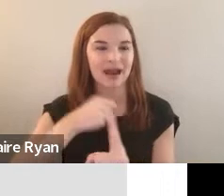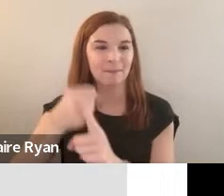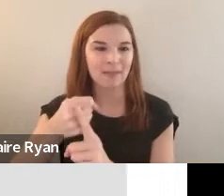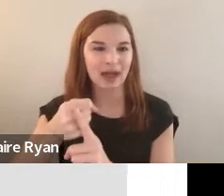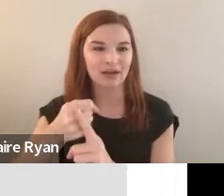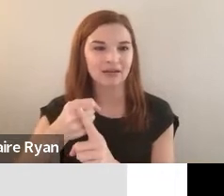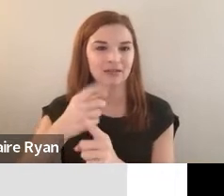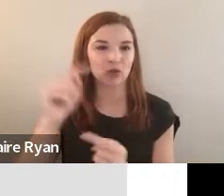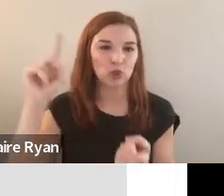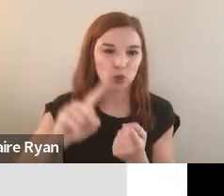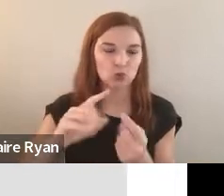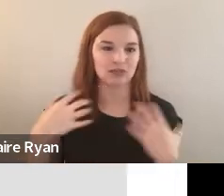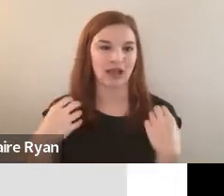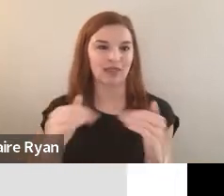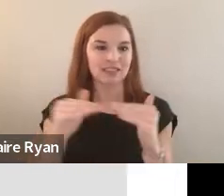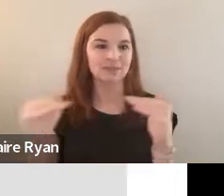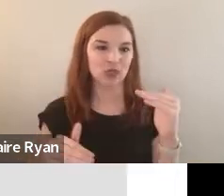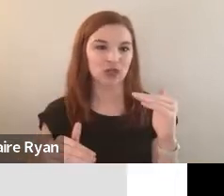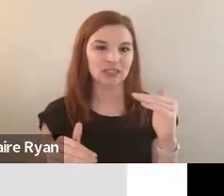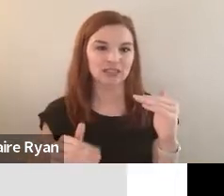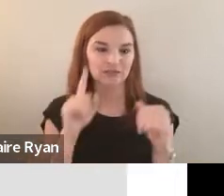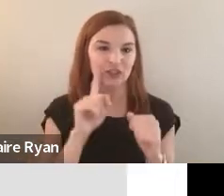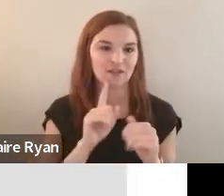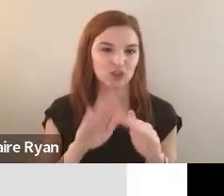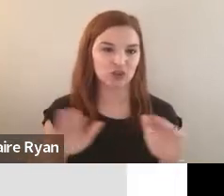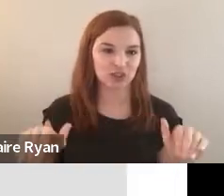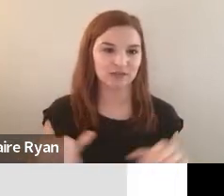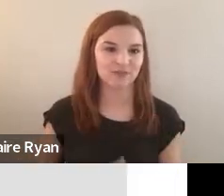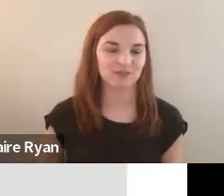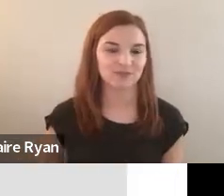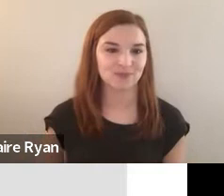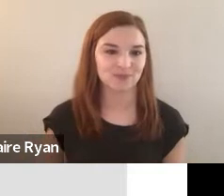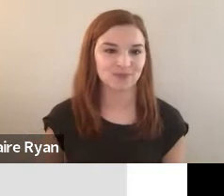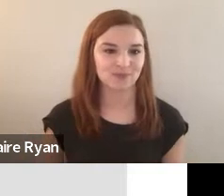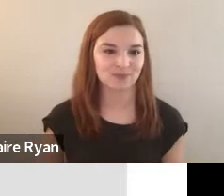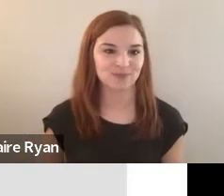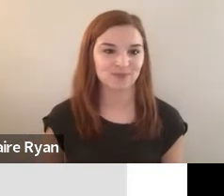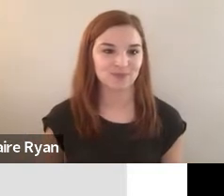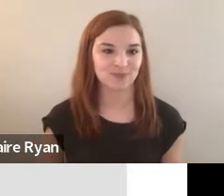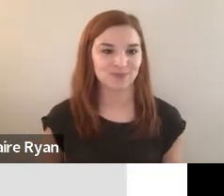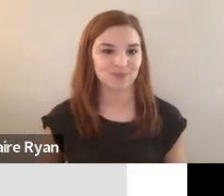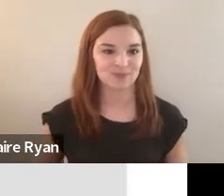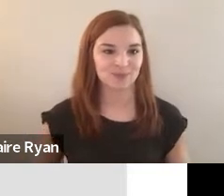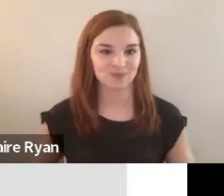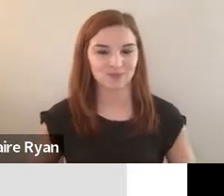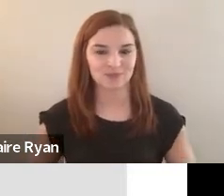in order to work to minimize that impact and to reduce that health disparity for deaf children.